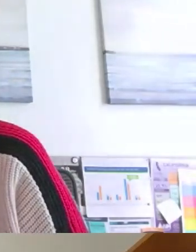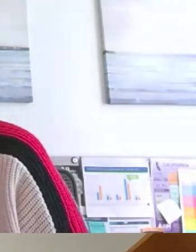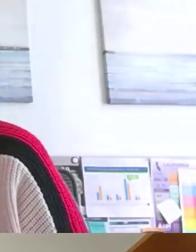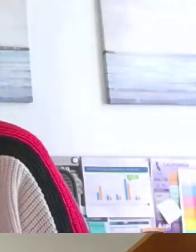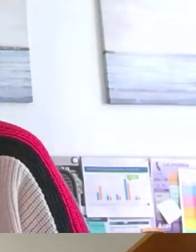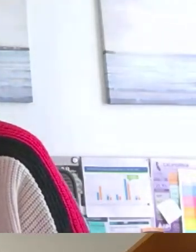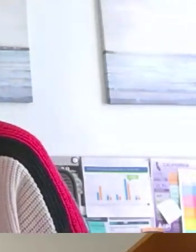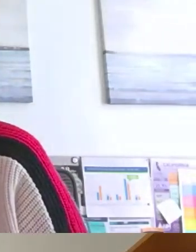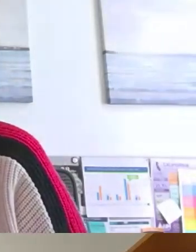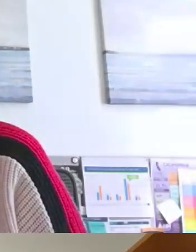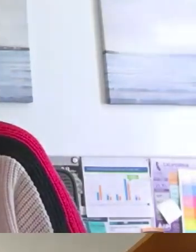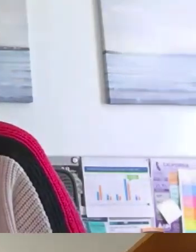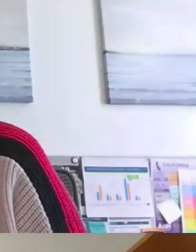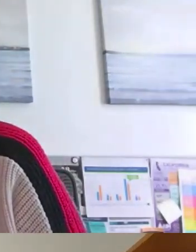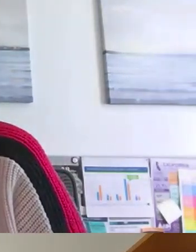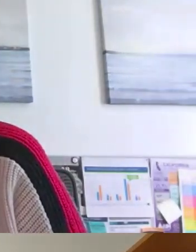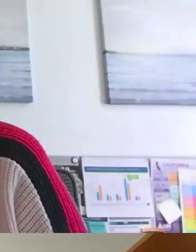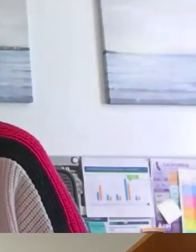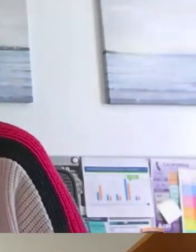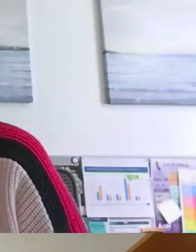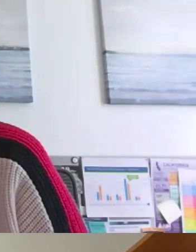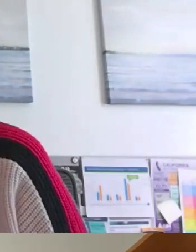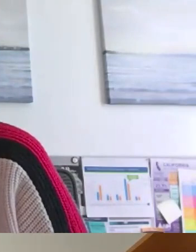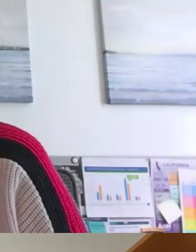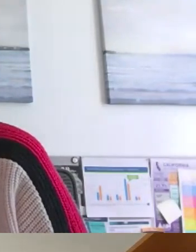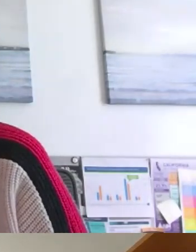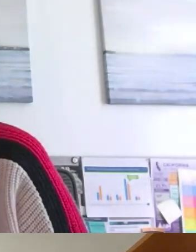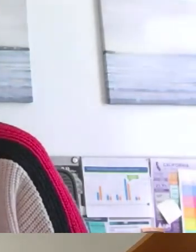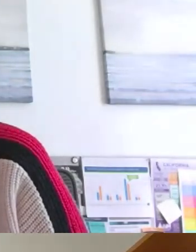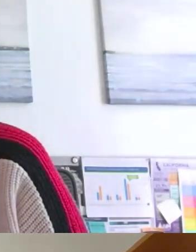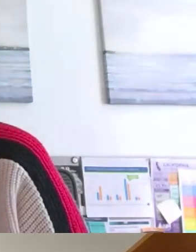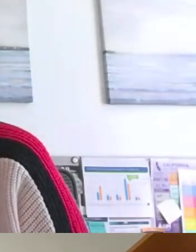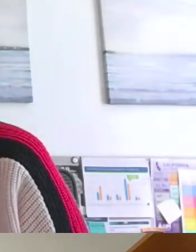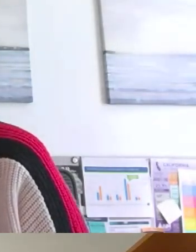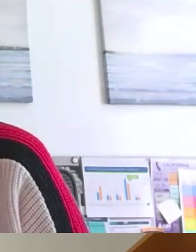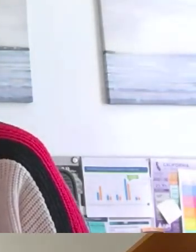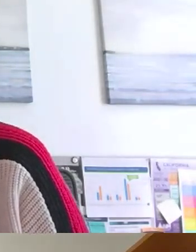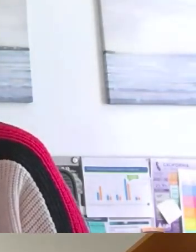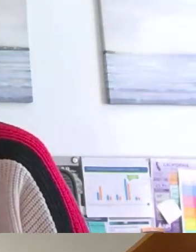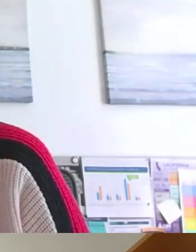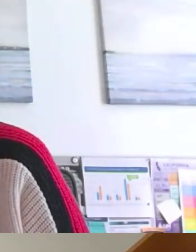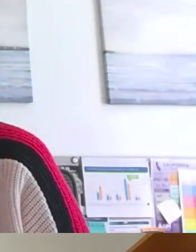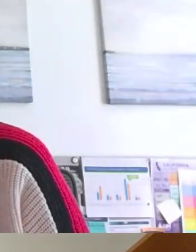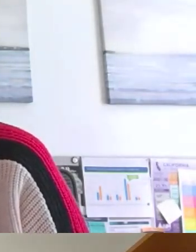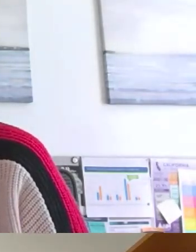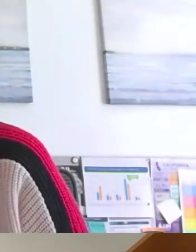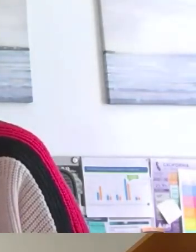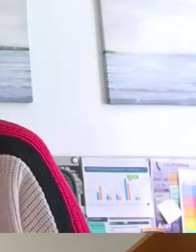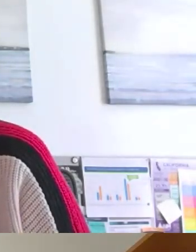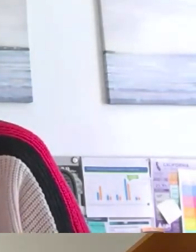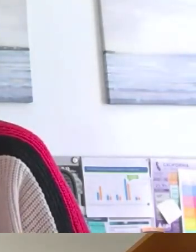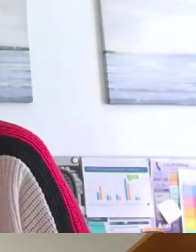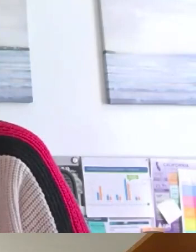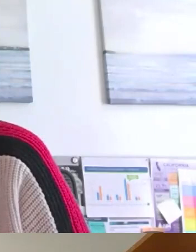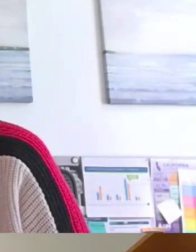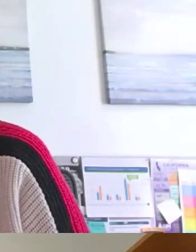on is we're about to begin to make historic investments in behavioral health workforce. Those begin July 1st.